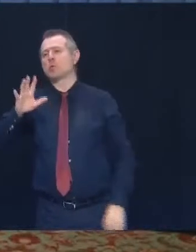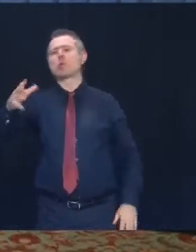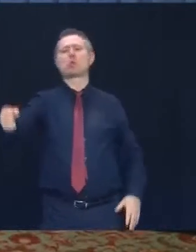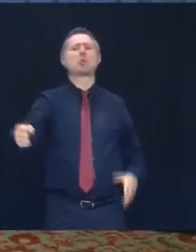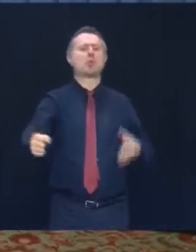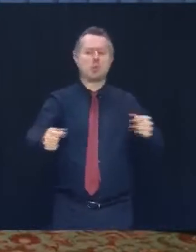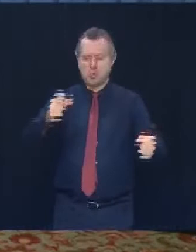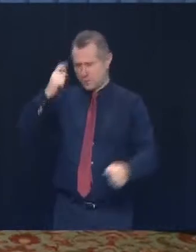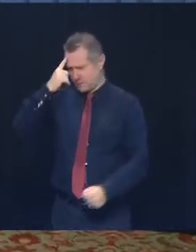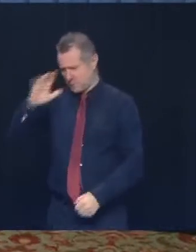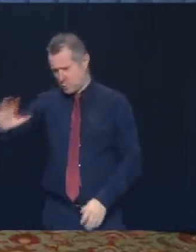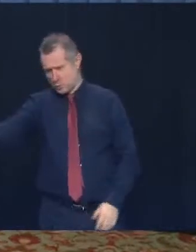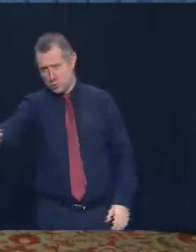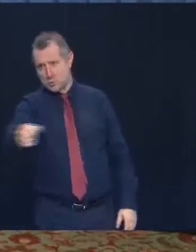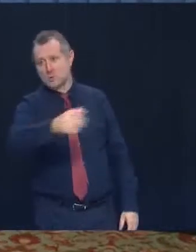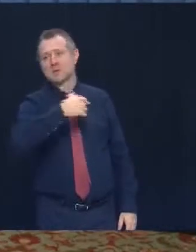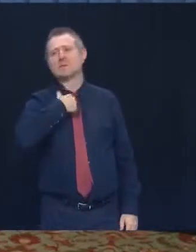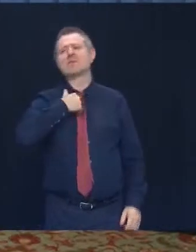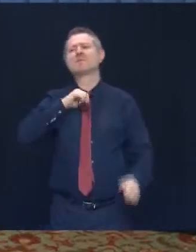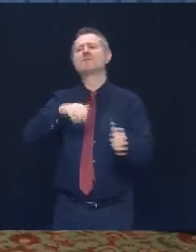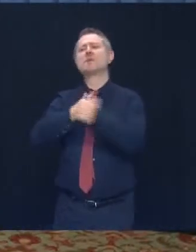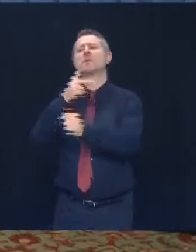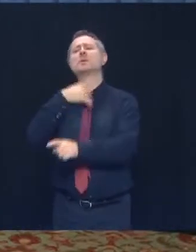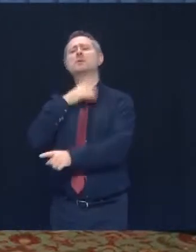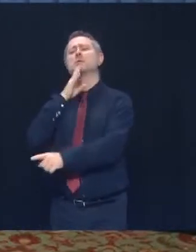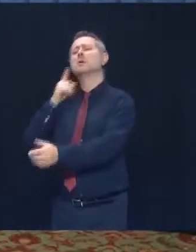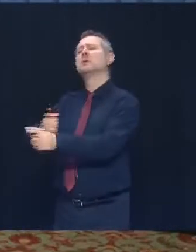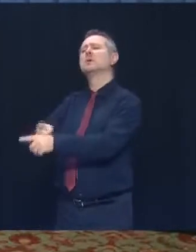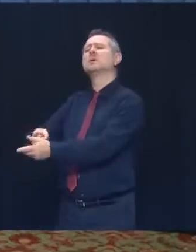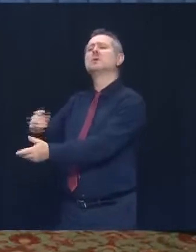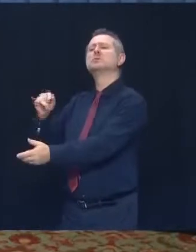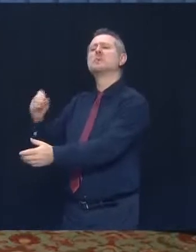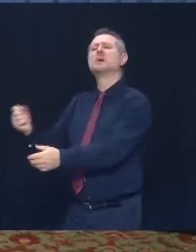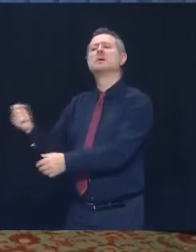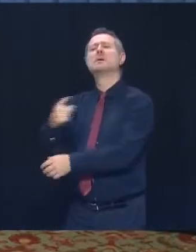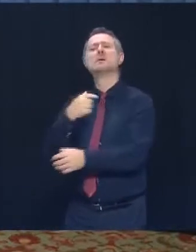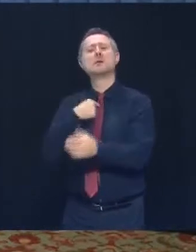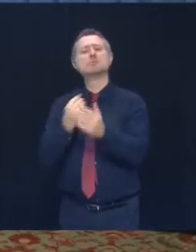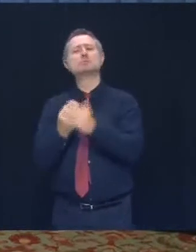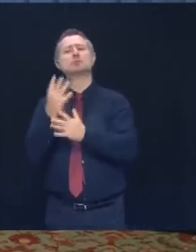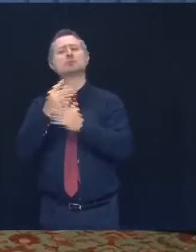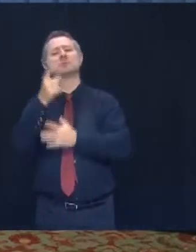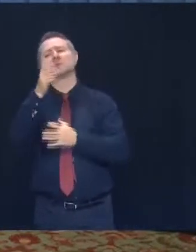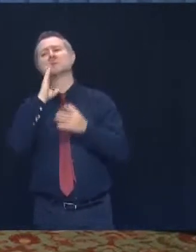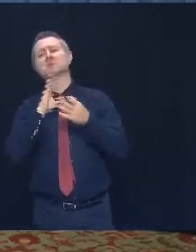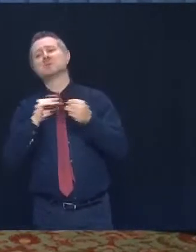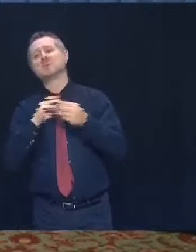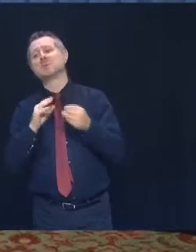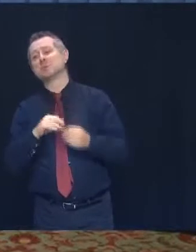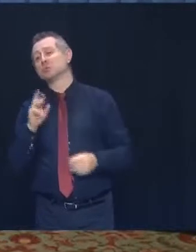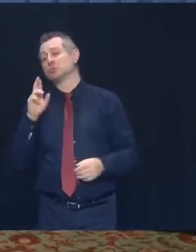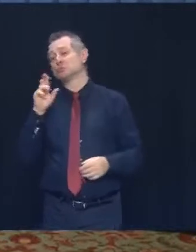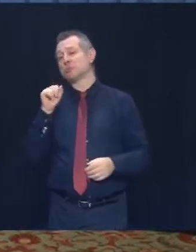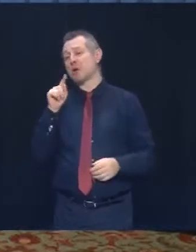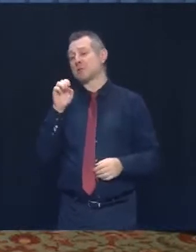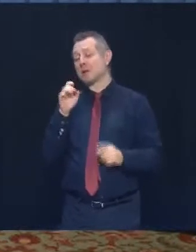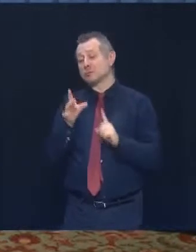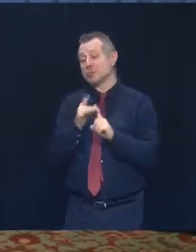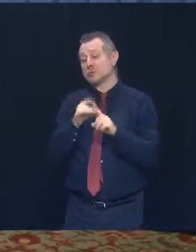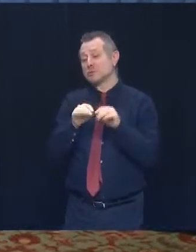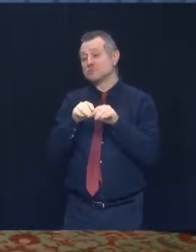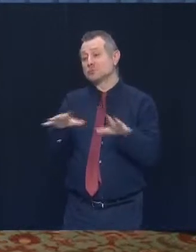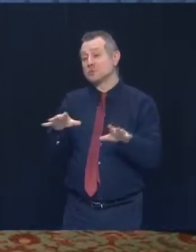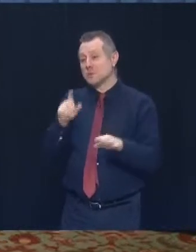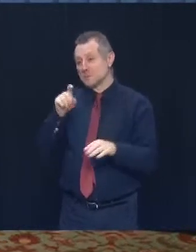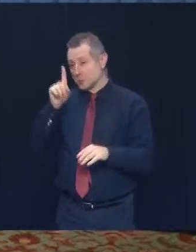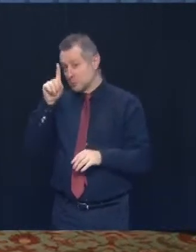Just to follow on Jimmy's question for a second, repeatedly in the spring, you said that a rate of transmission of over 1% was troubling to you. We're